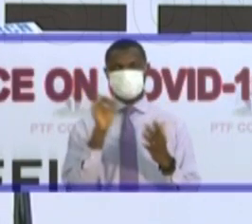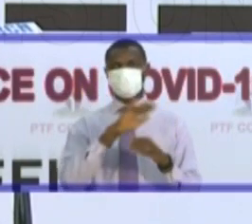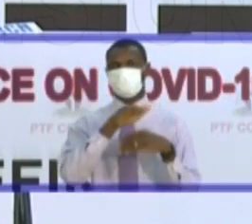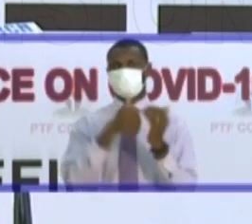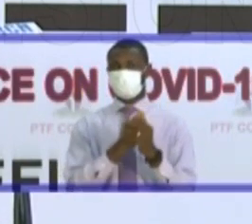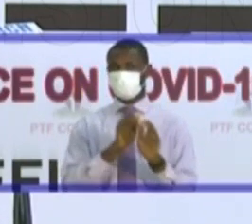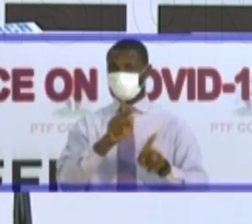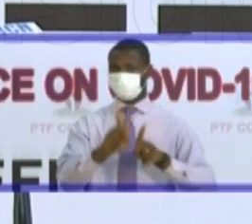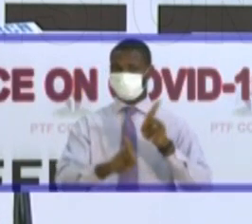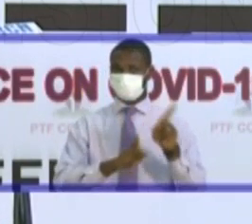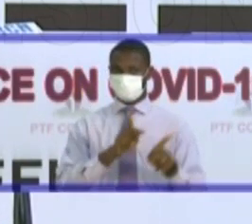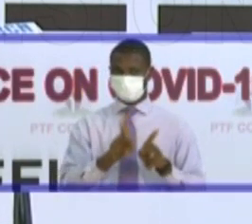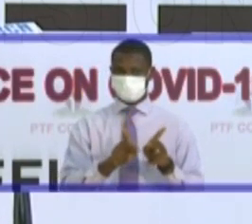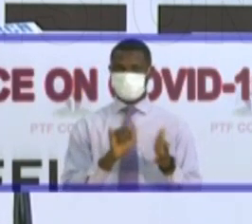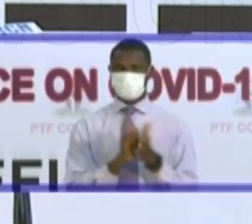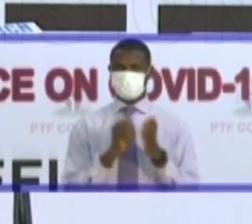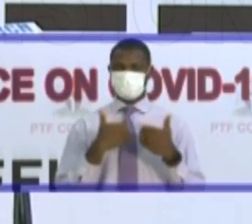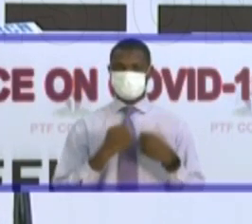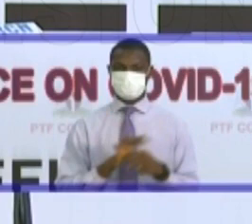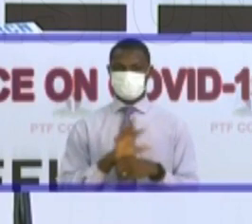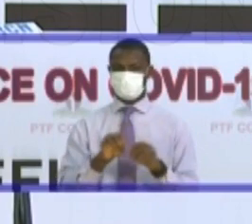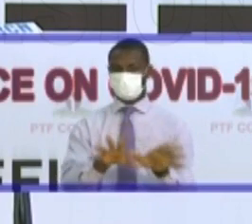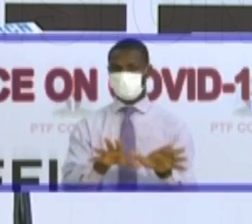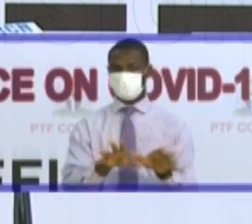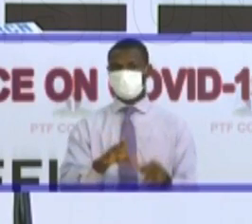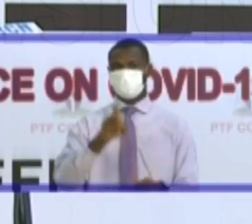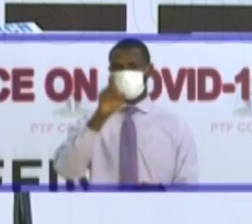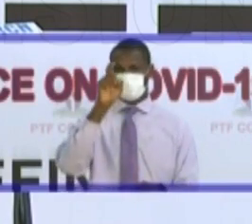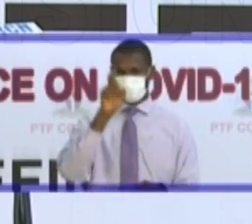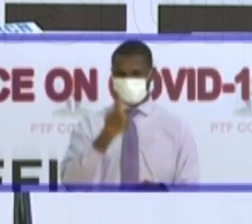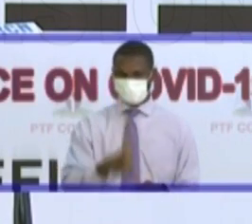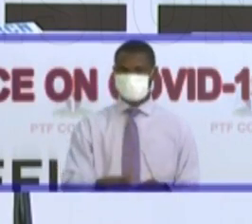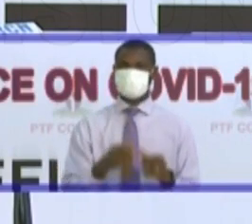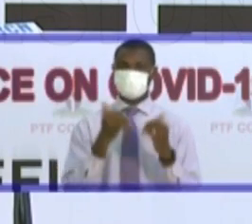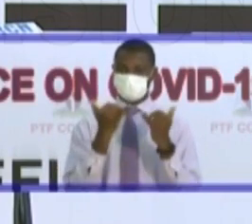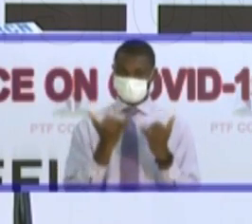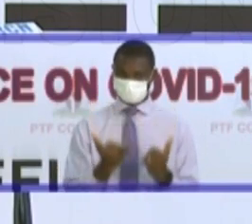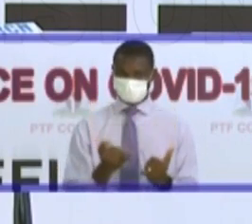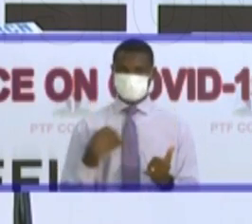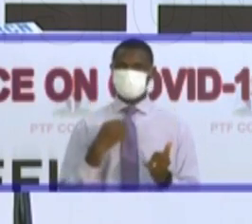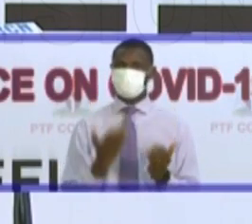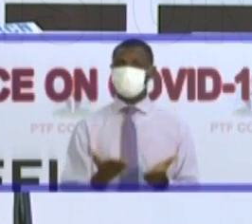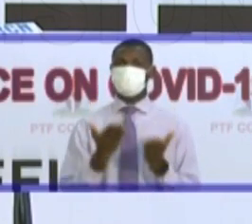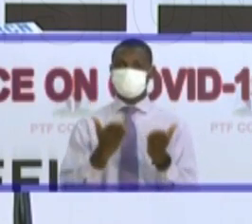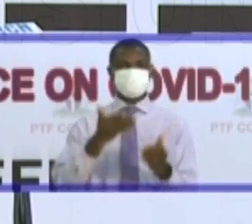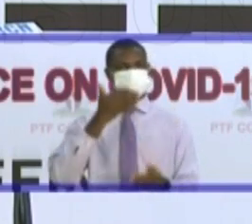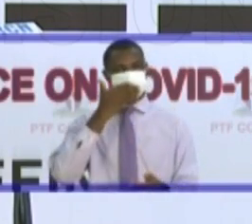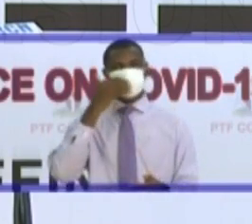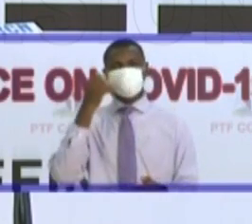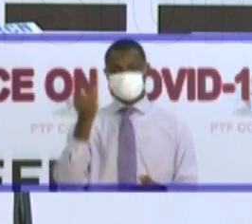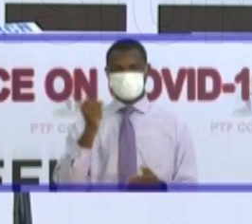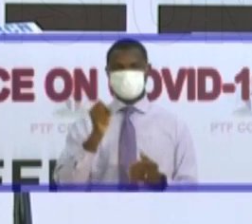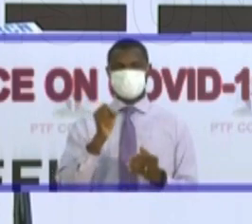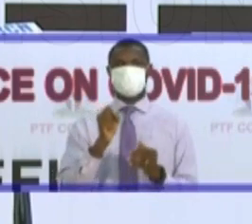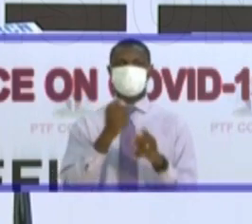persons diagnosed with COVID-19 be henceforth preferably treated in the state where